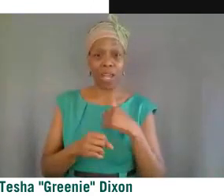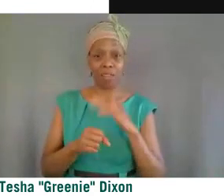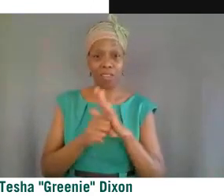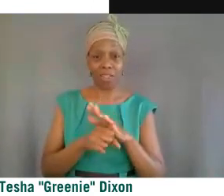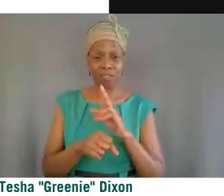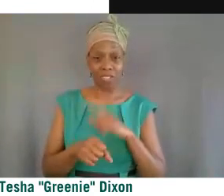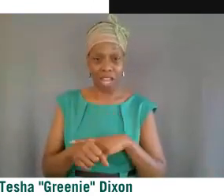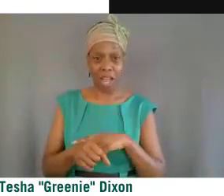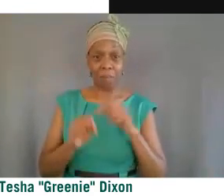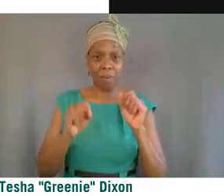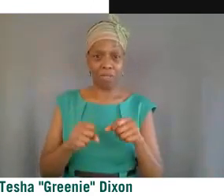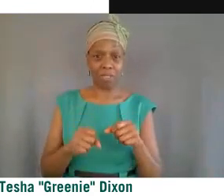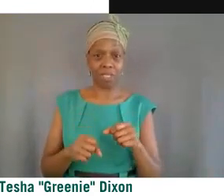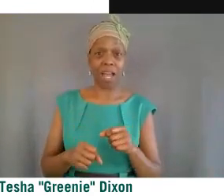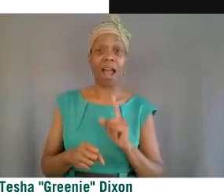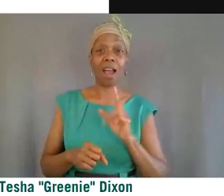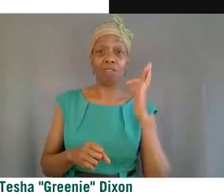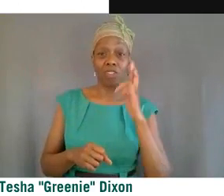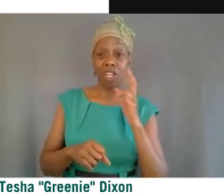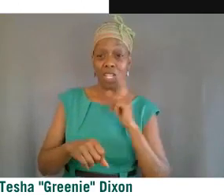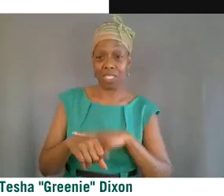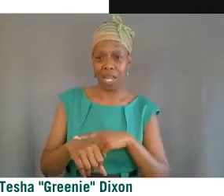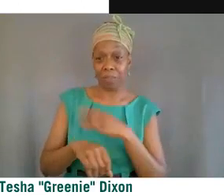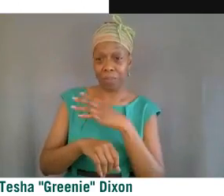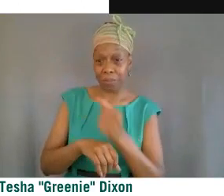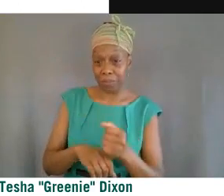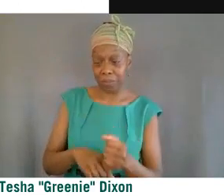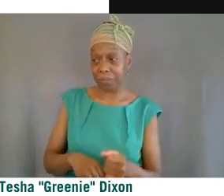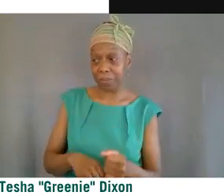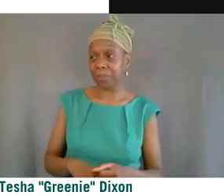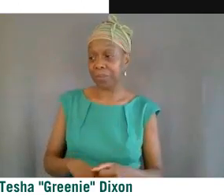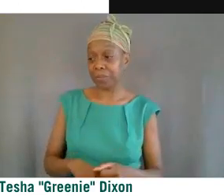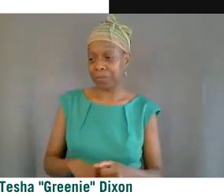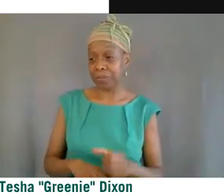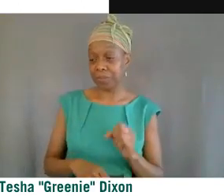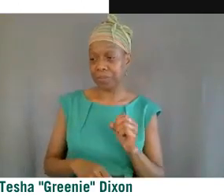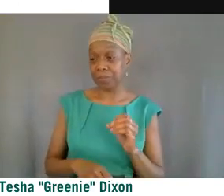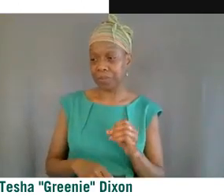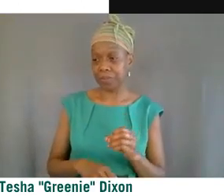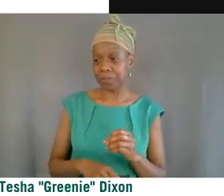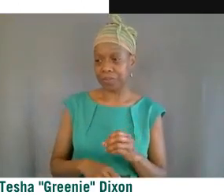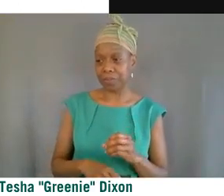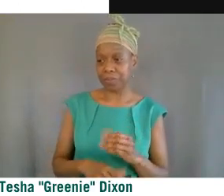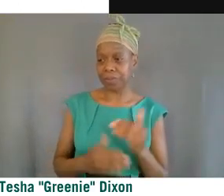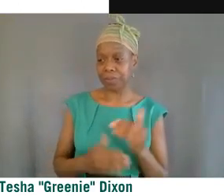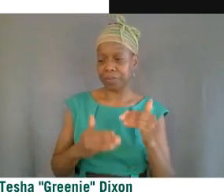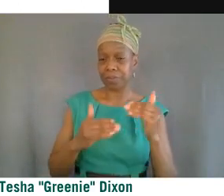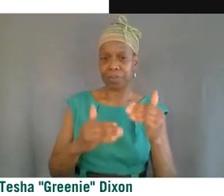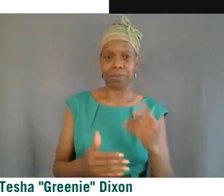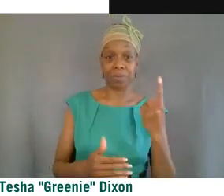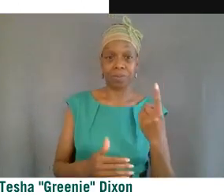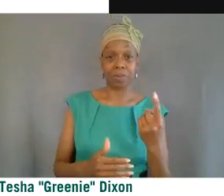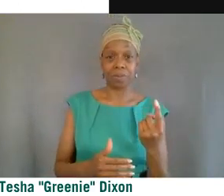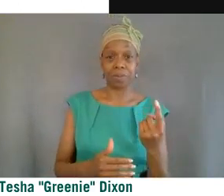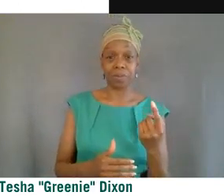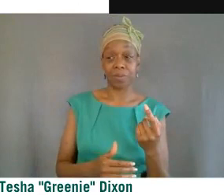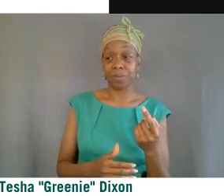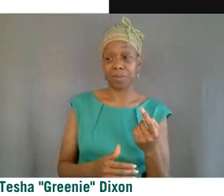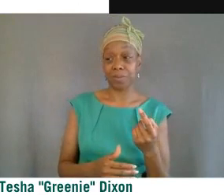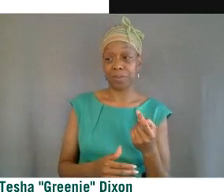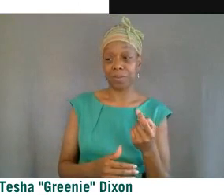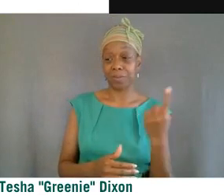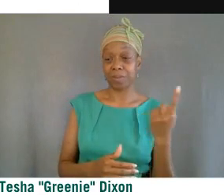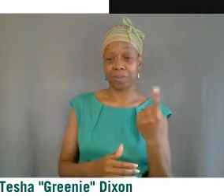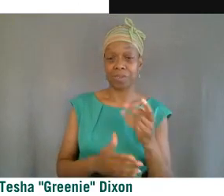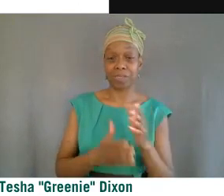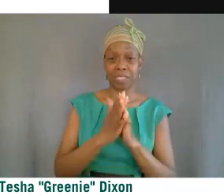possible because I do realize the time. And so this next one is, so someone's